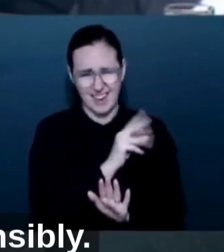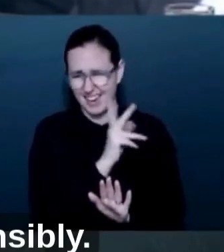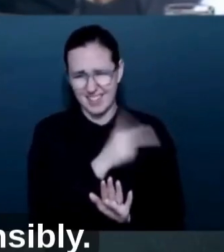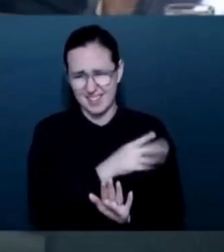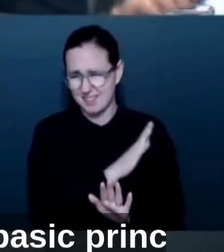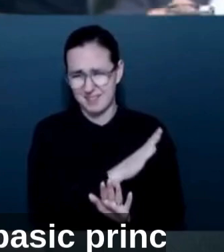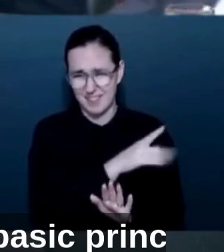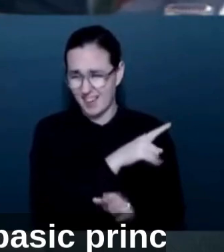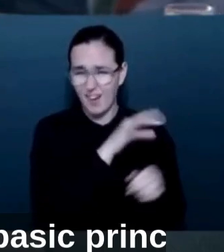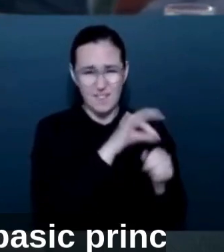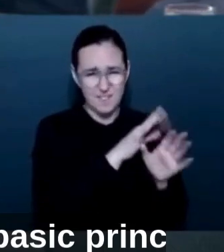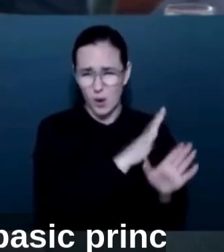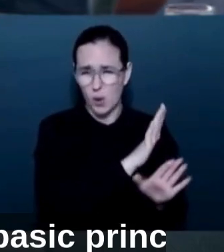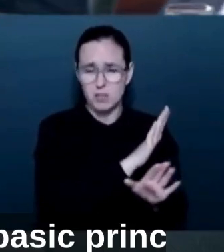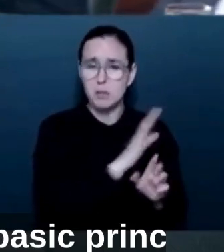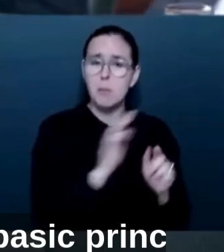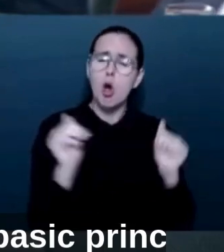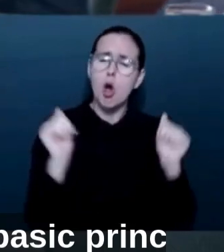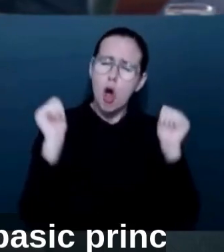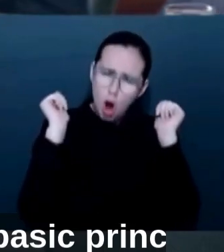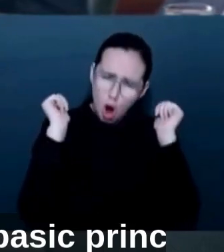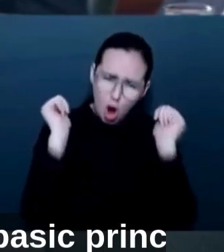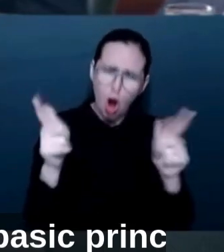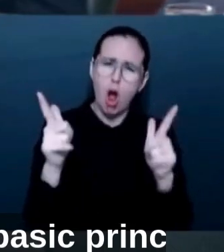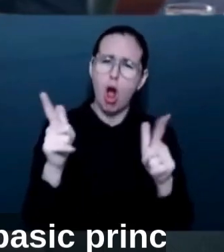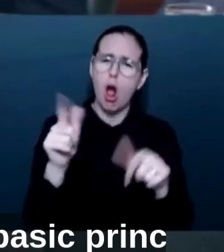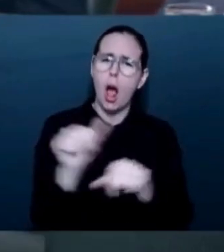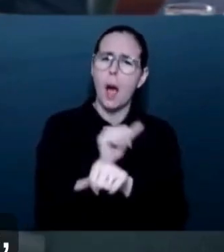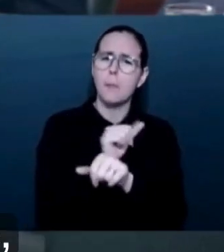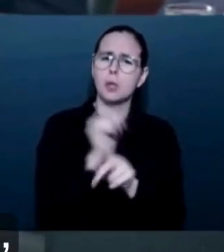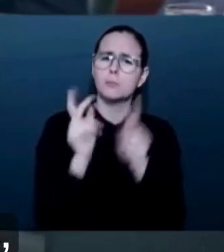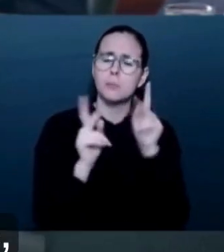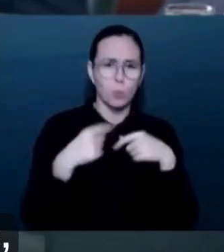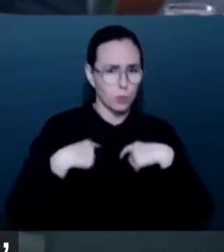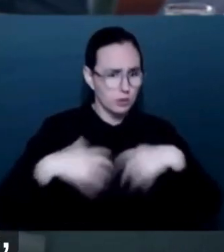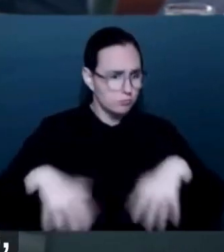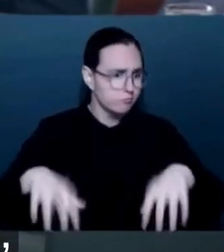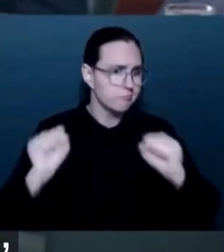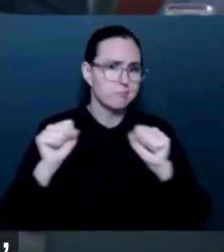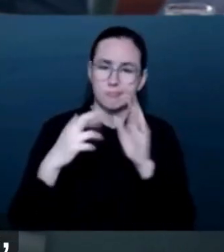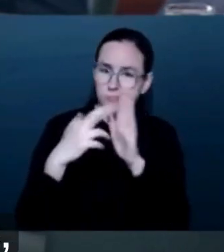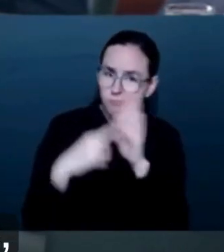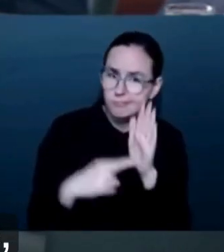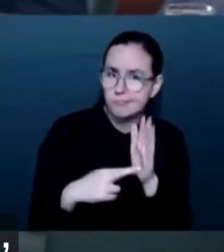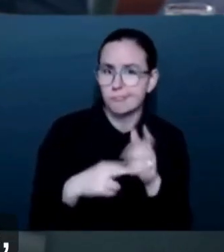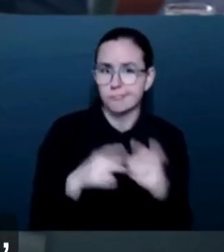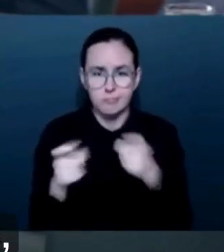things responsibly, we can do it right. We just have to keep in mind some basic principles, Mr. Speaker, and the basic principles